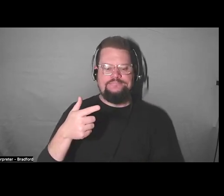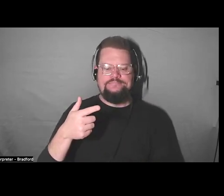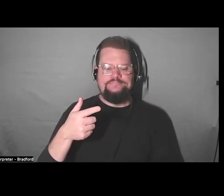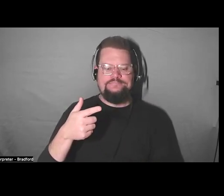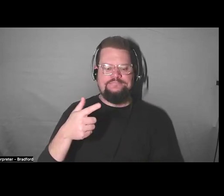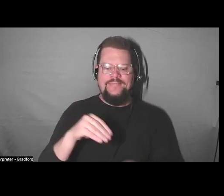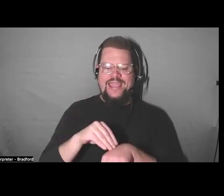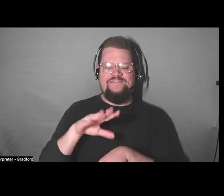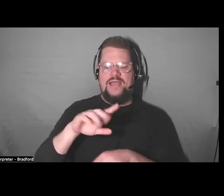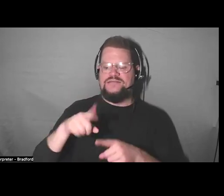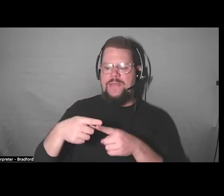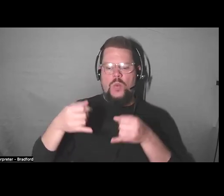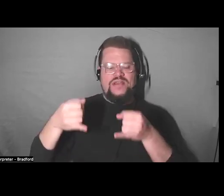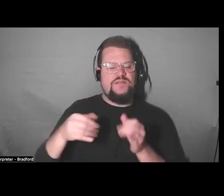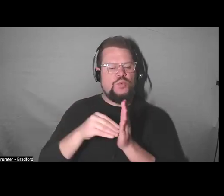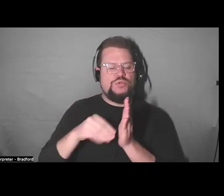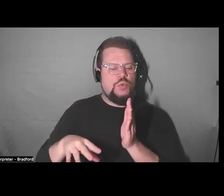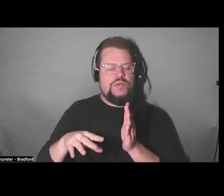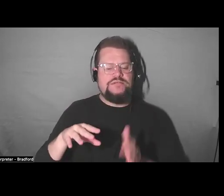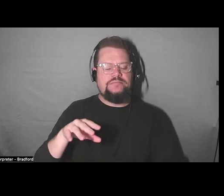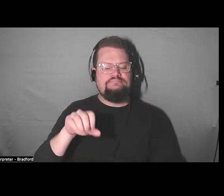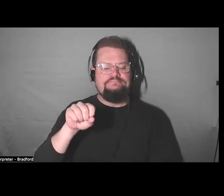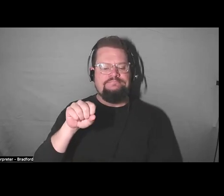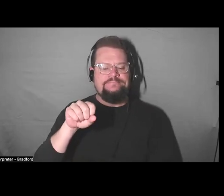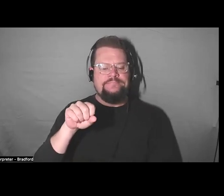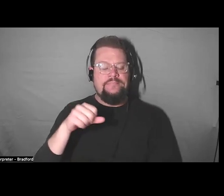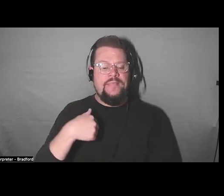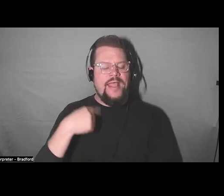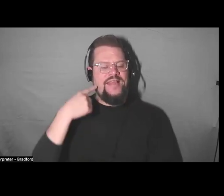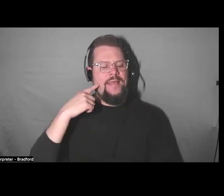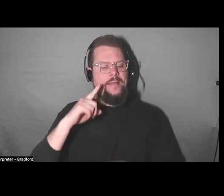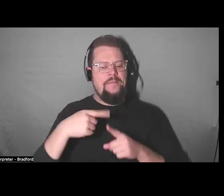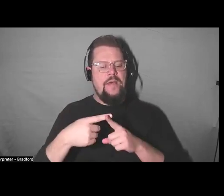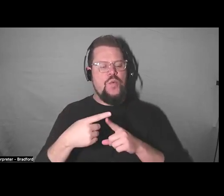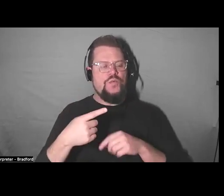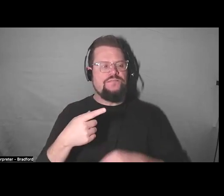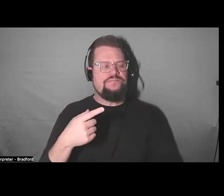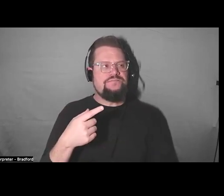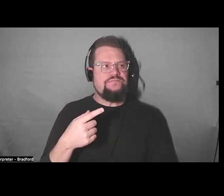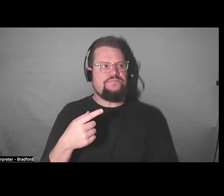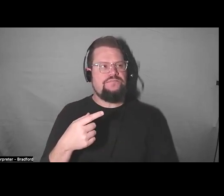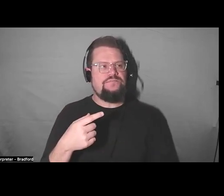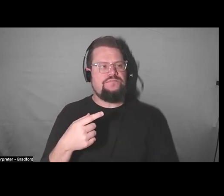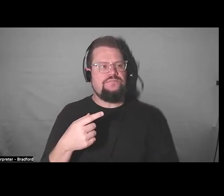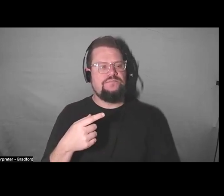students, but um, yeah, I mean, I kind of think about this as like